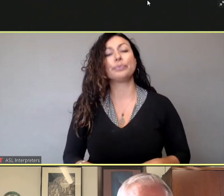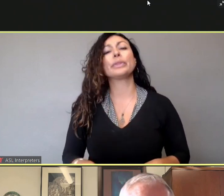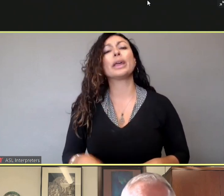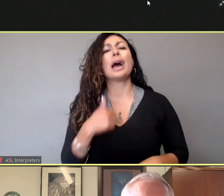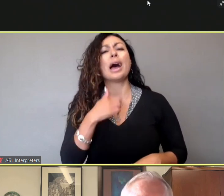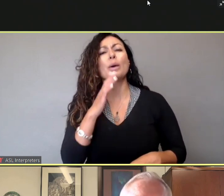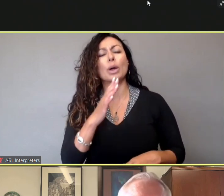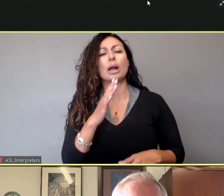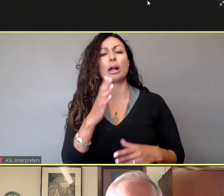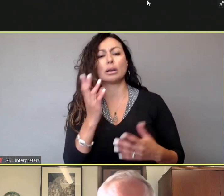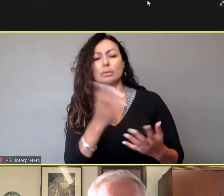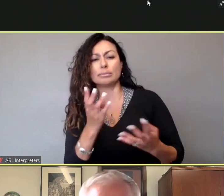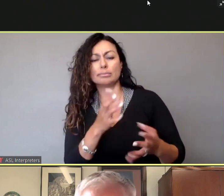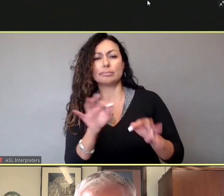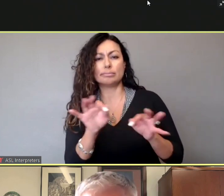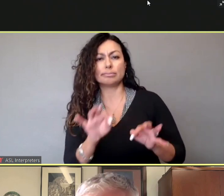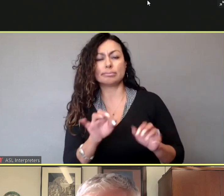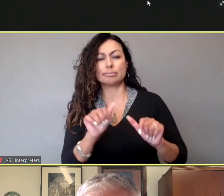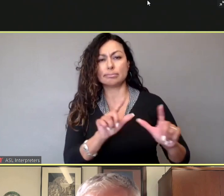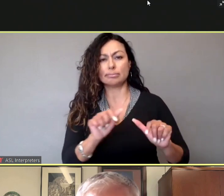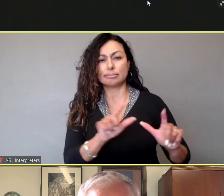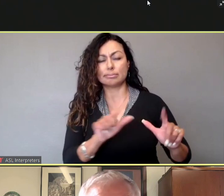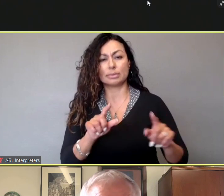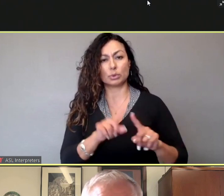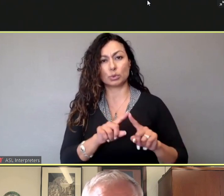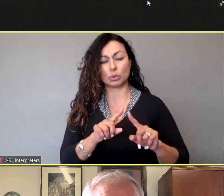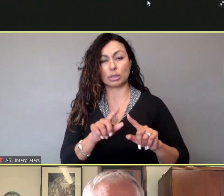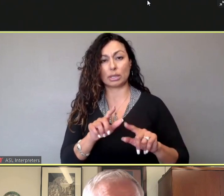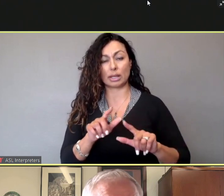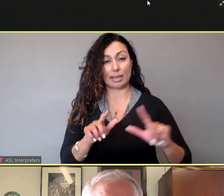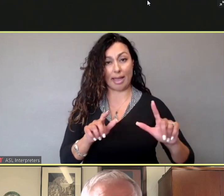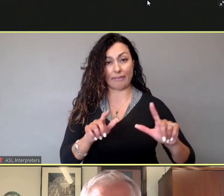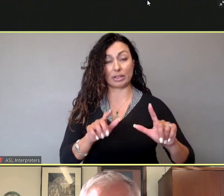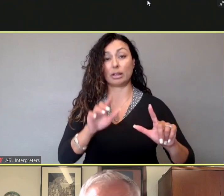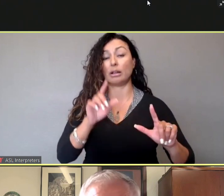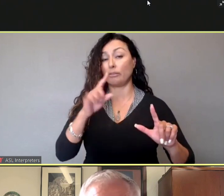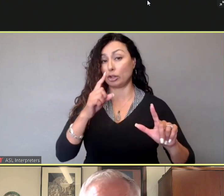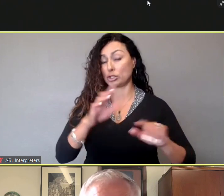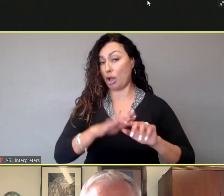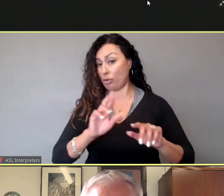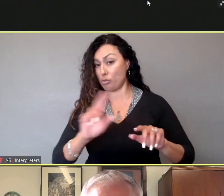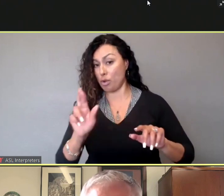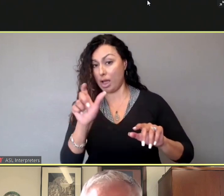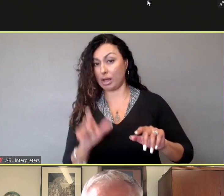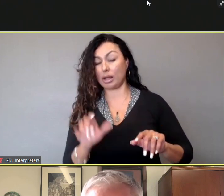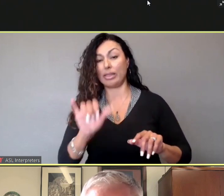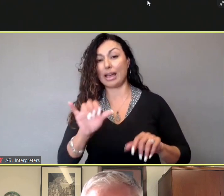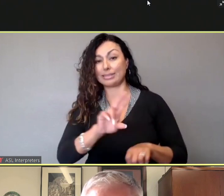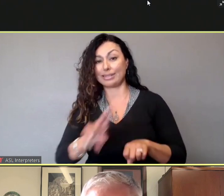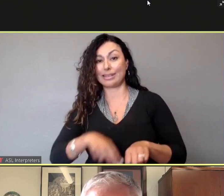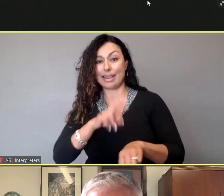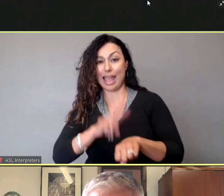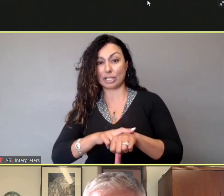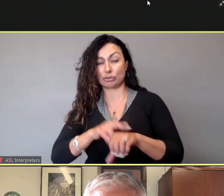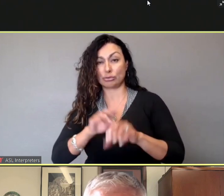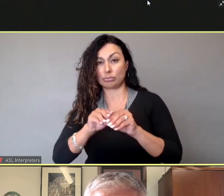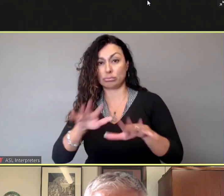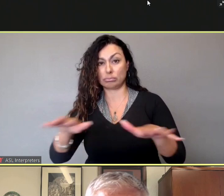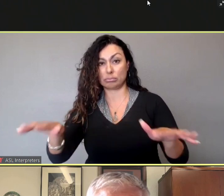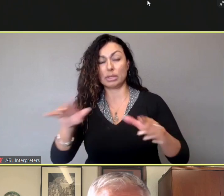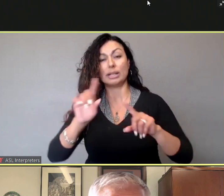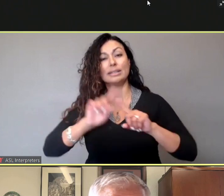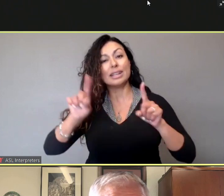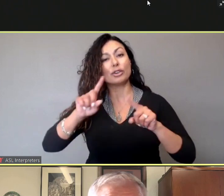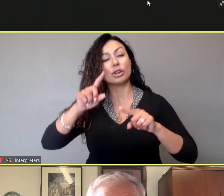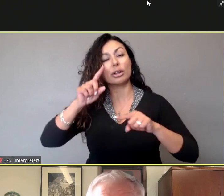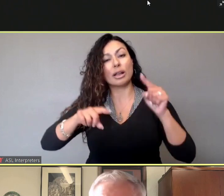my way to the left. On the right-hand graph, this is the national prevalence of different